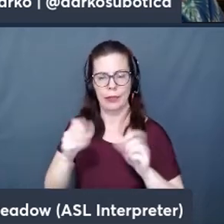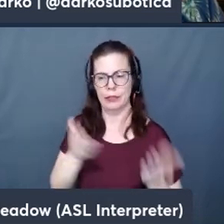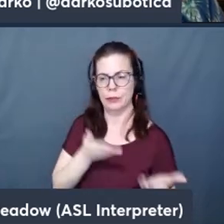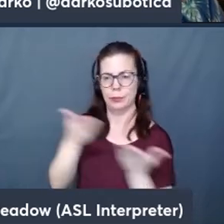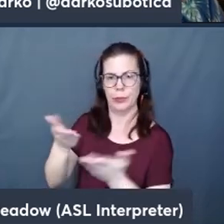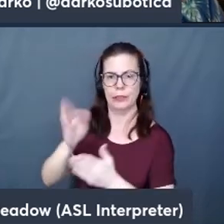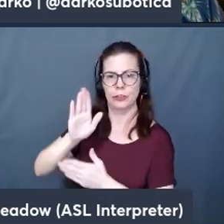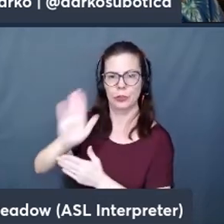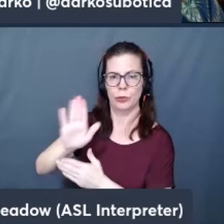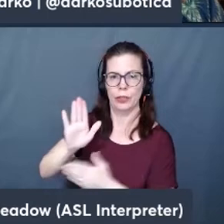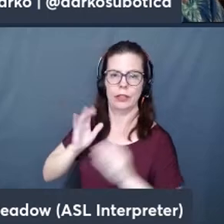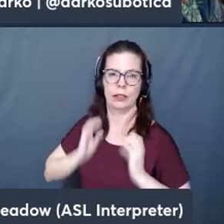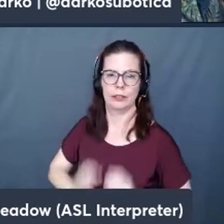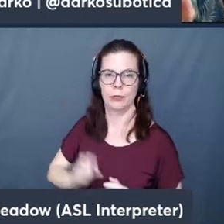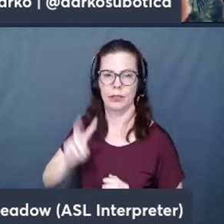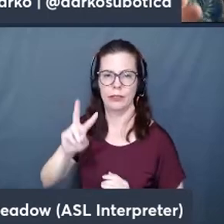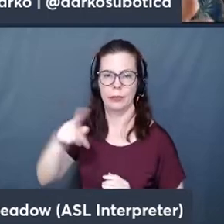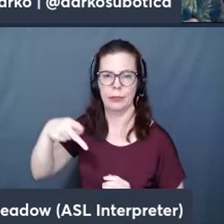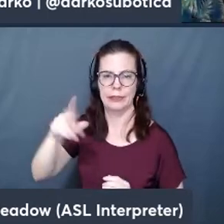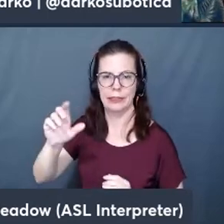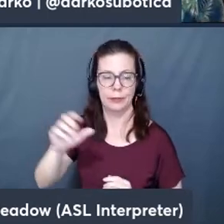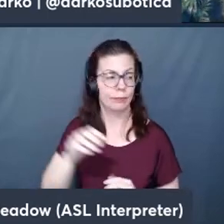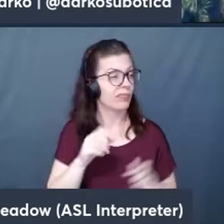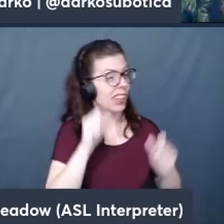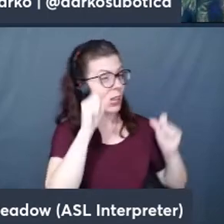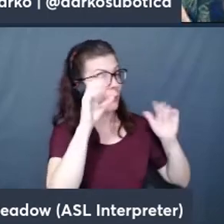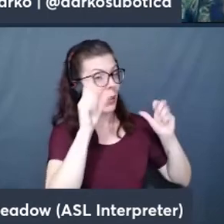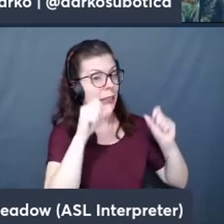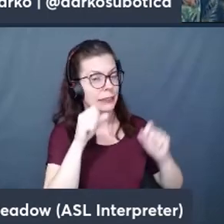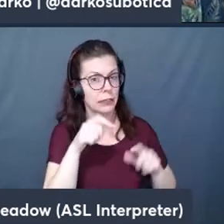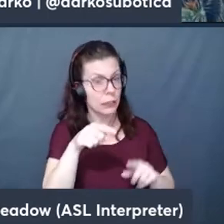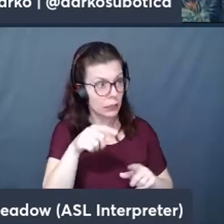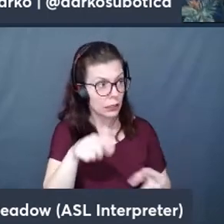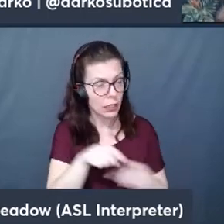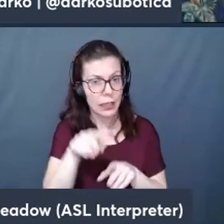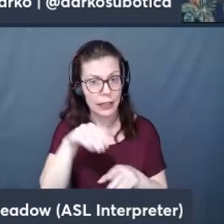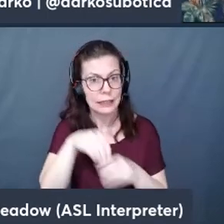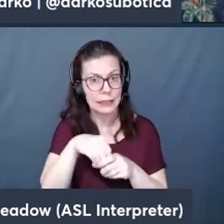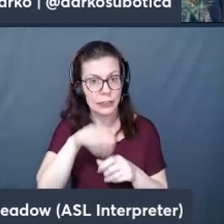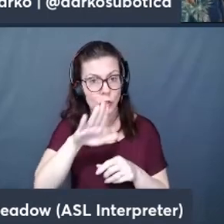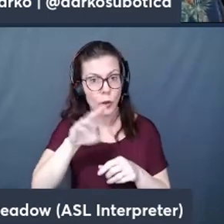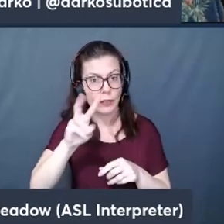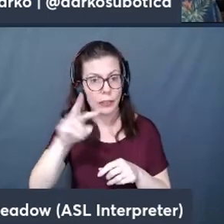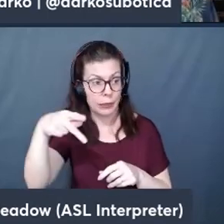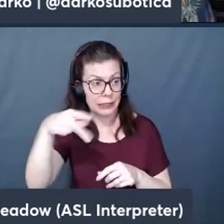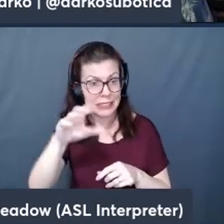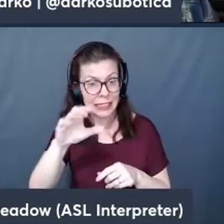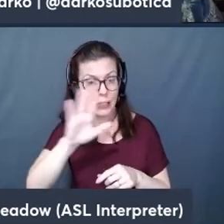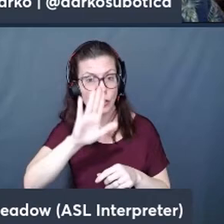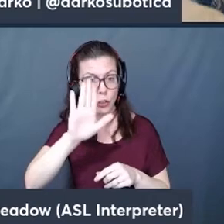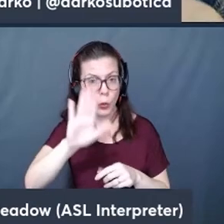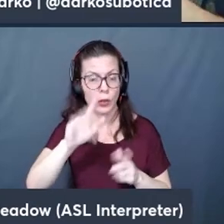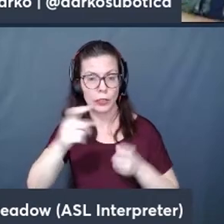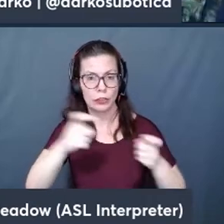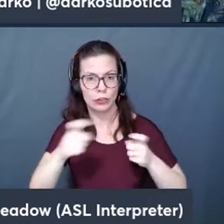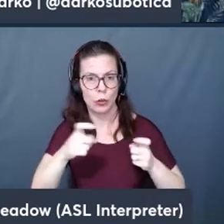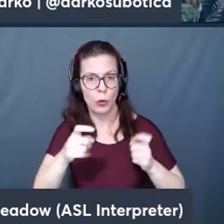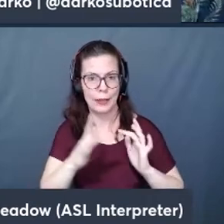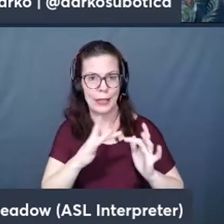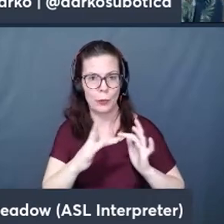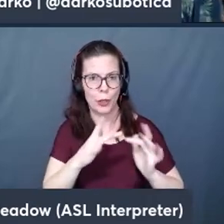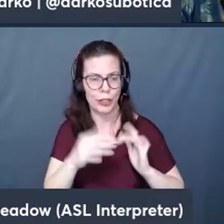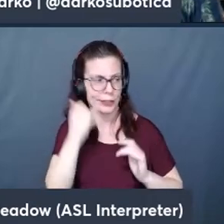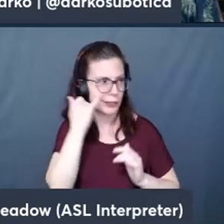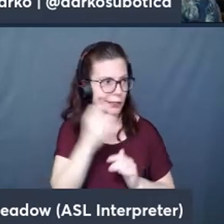VPC. Amazing. And again, this is sitting within your VPC, so within your own controlled network. So if you have